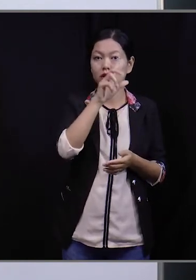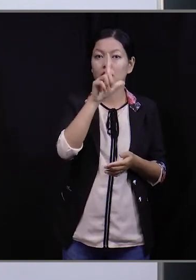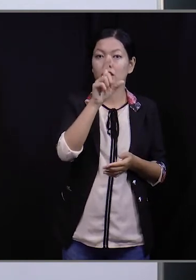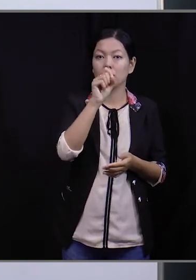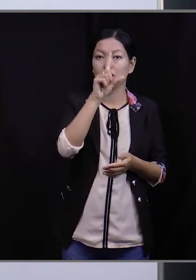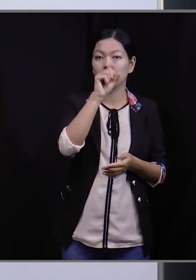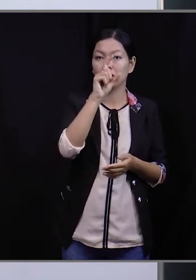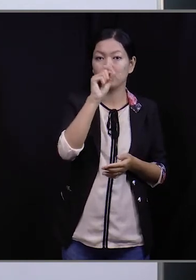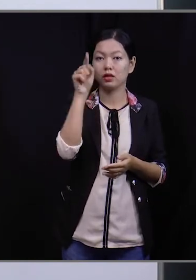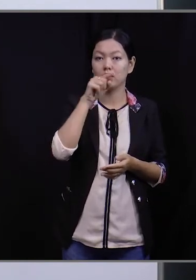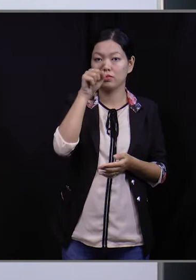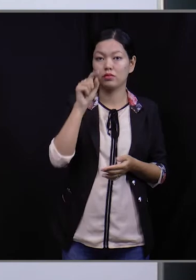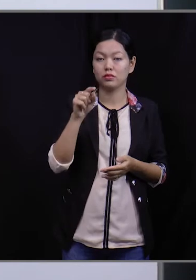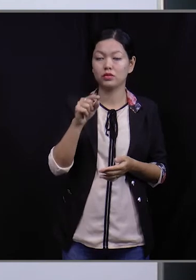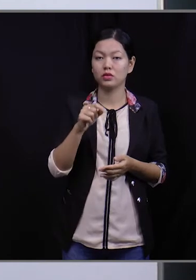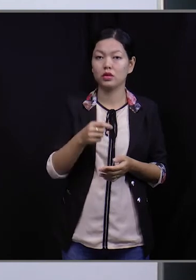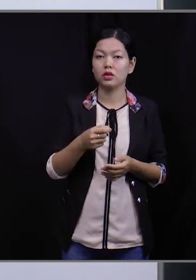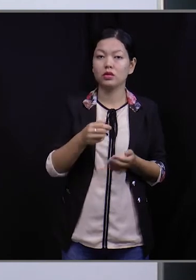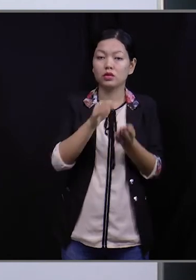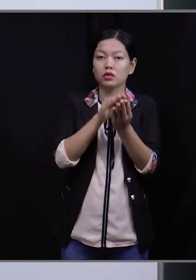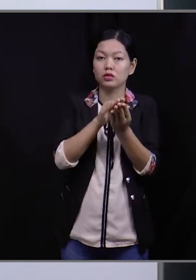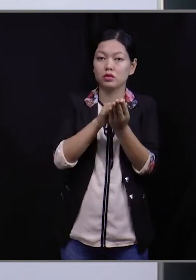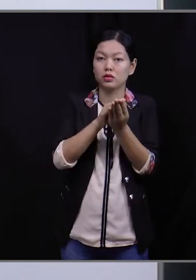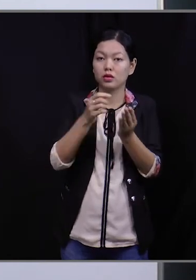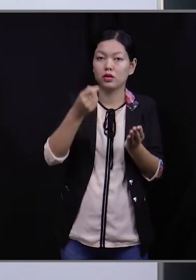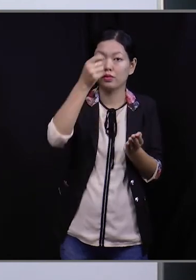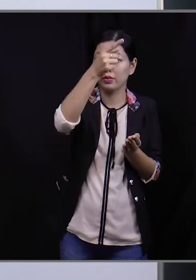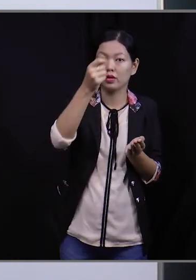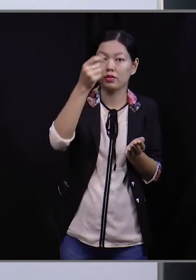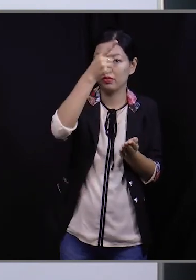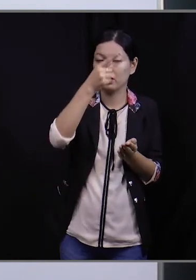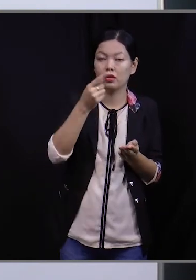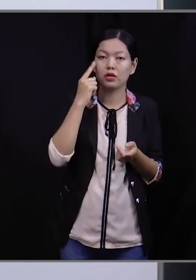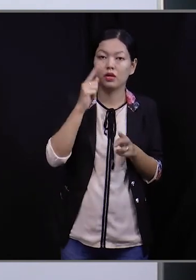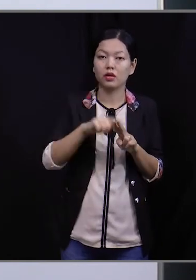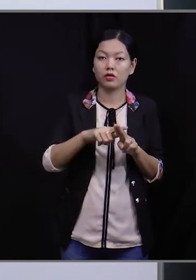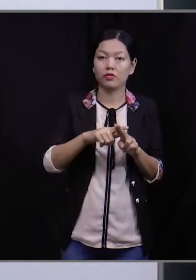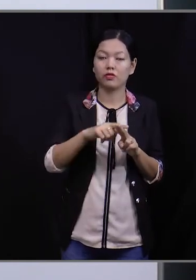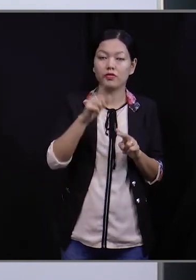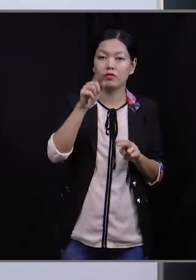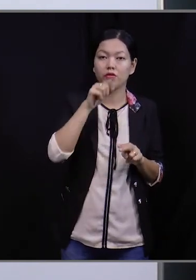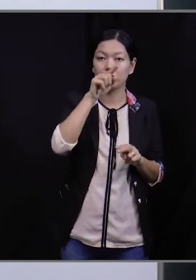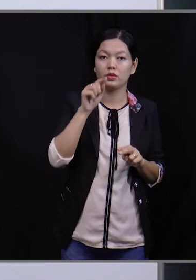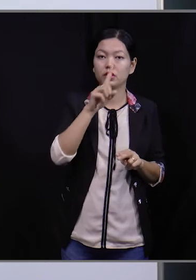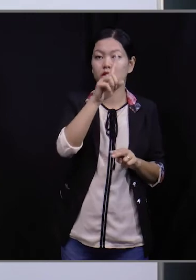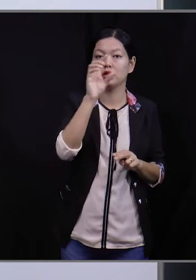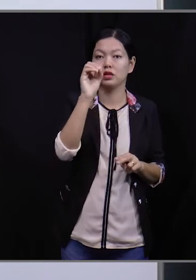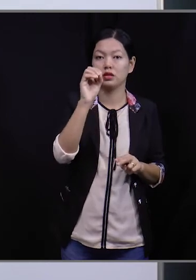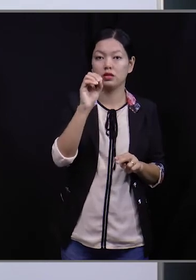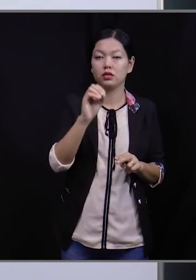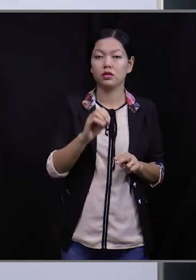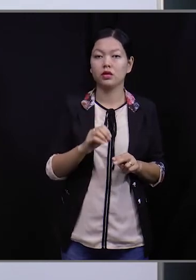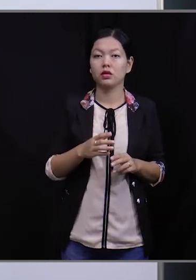not. And therefore, in times of expansionary monetary policy, suppose the central bank reduces this to